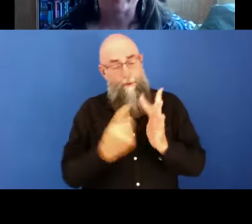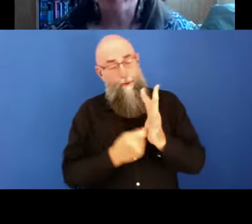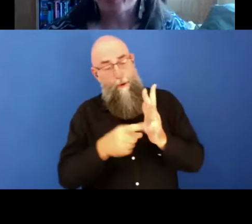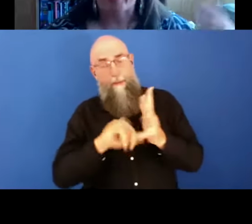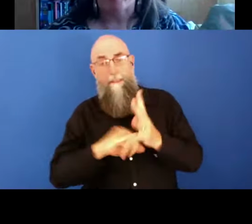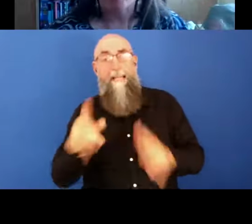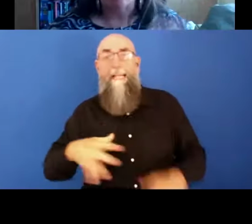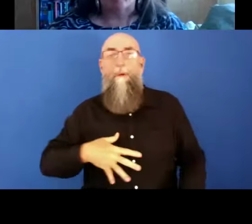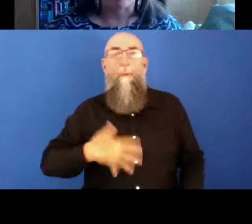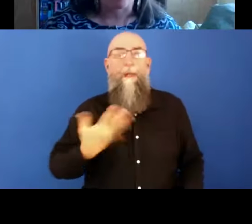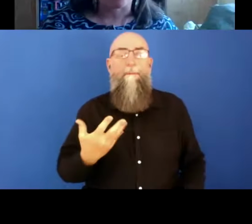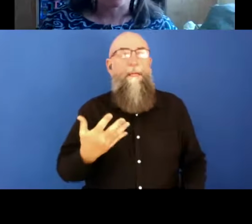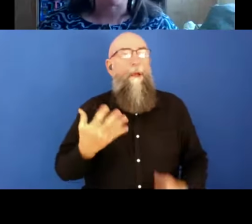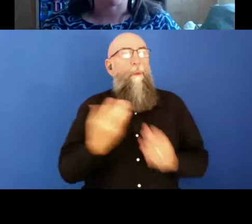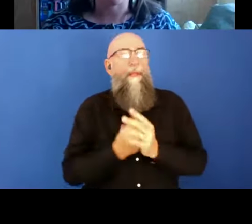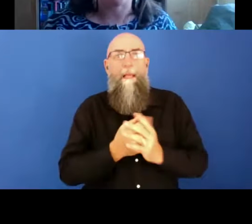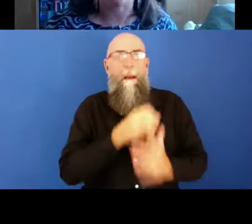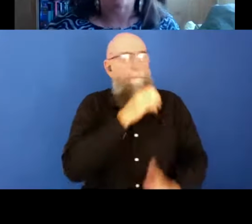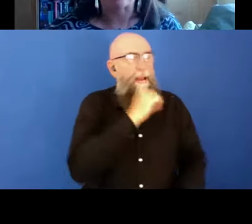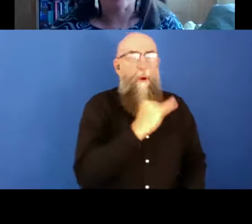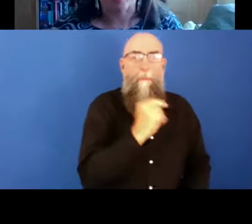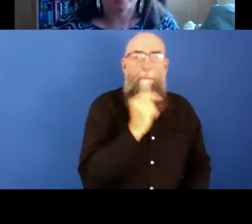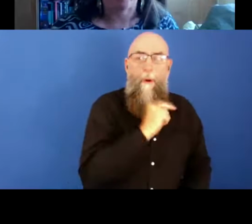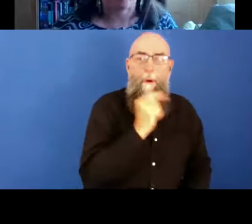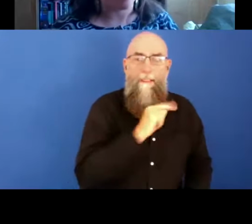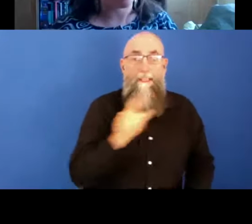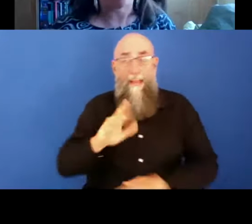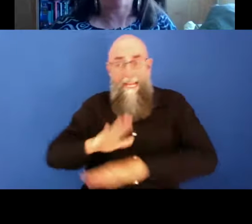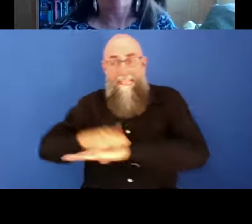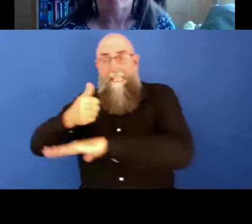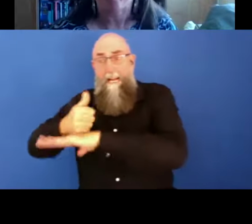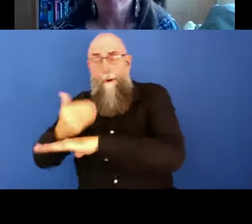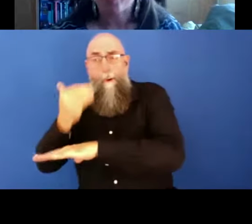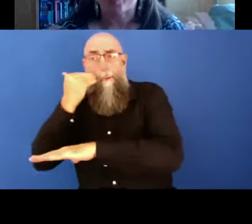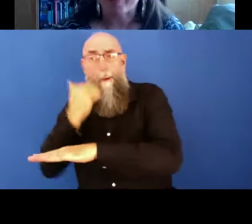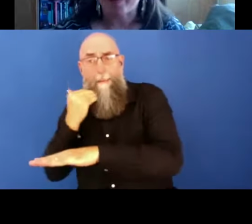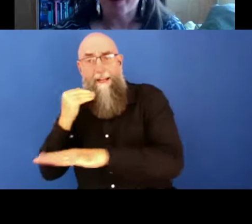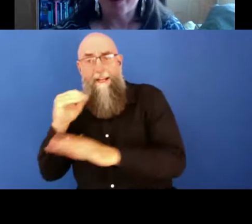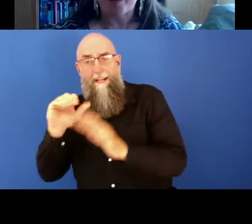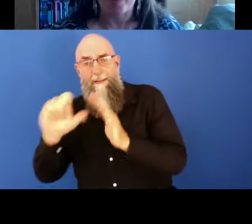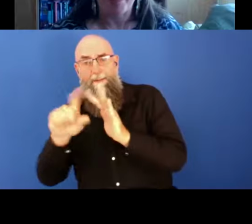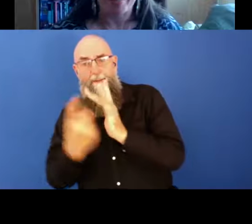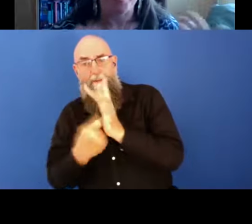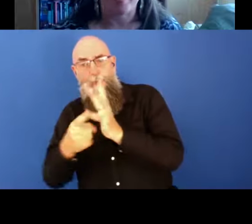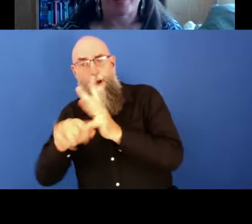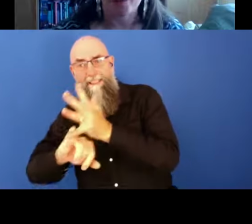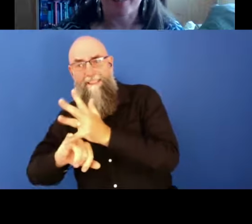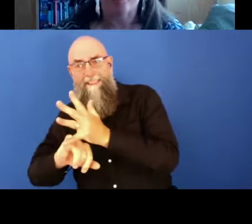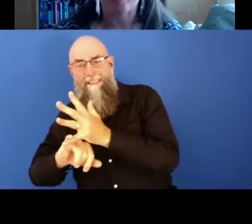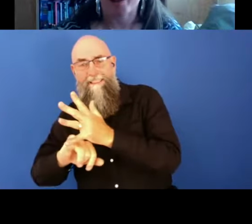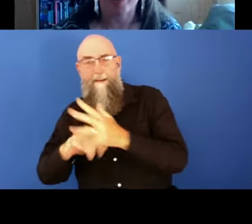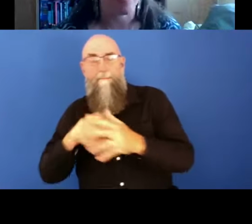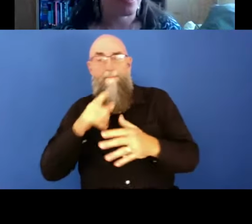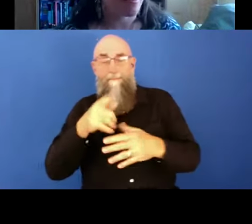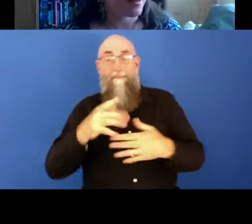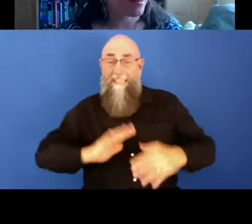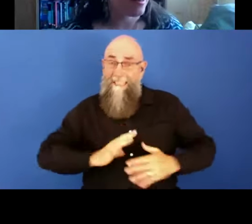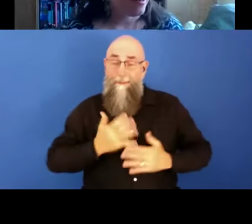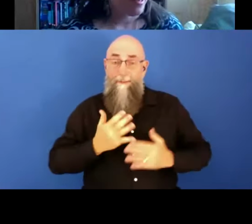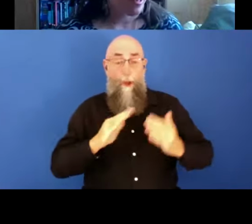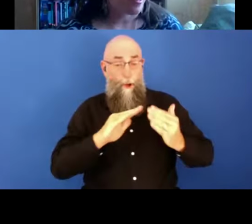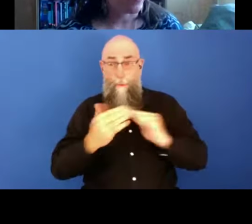or boys so they um started a women's circus for that so so broader sort of people in the community also got to